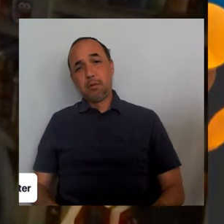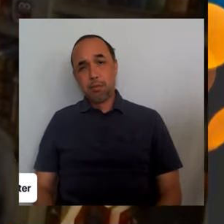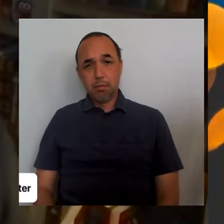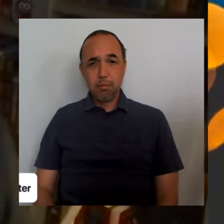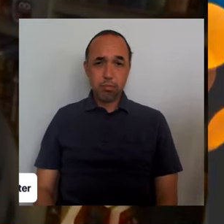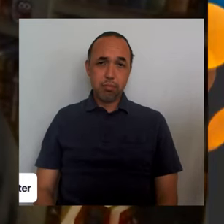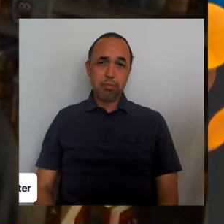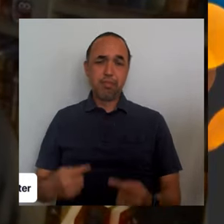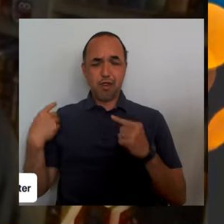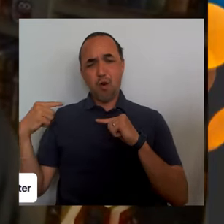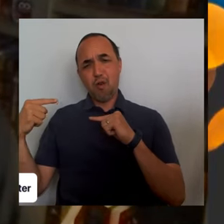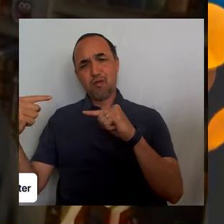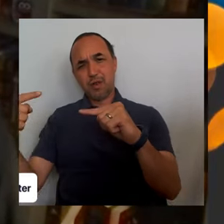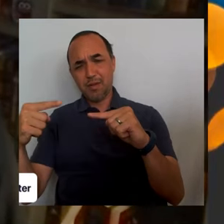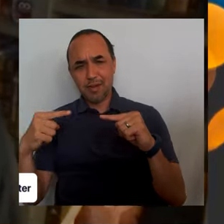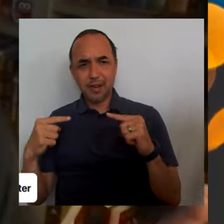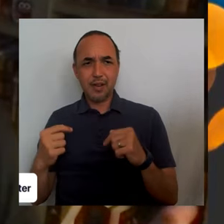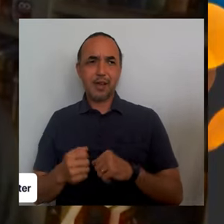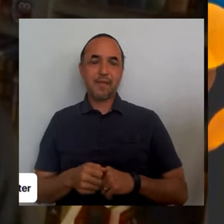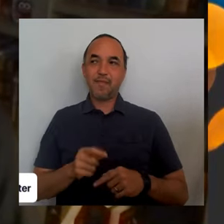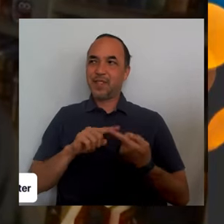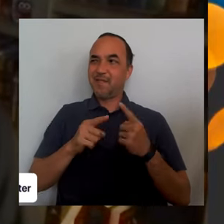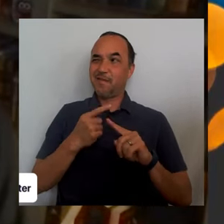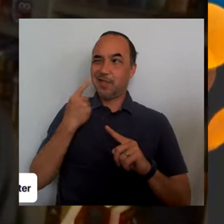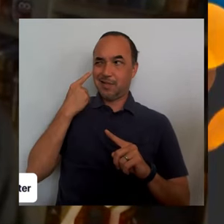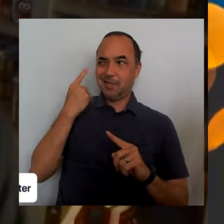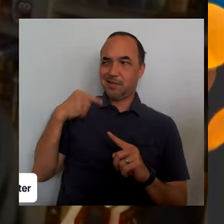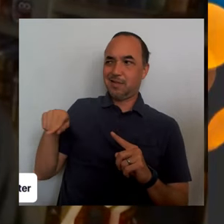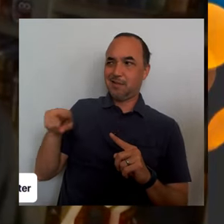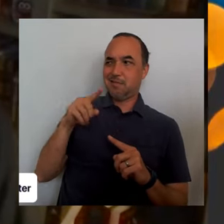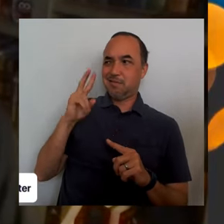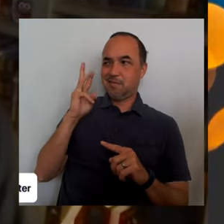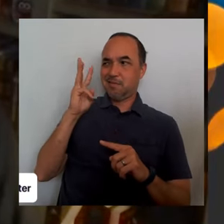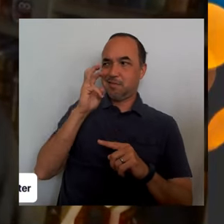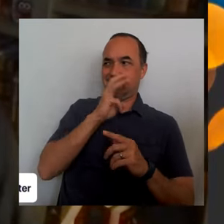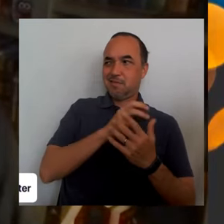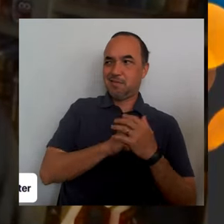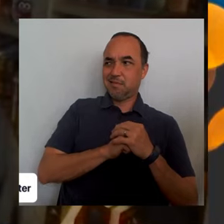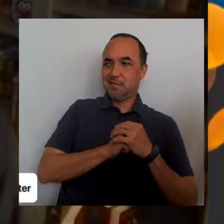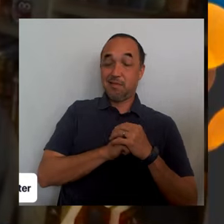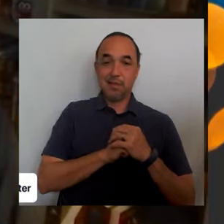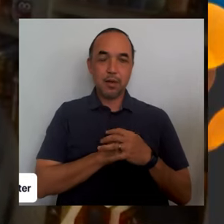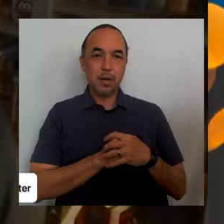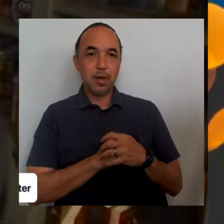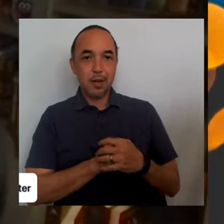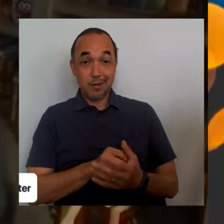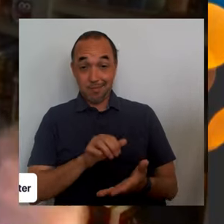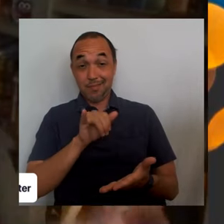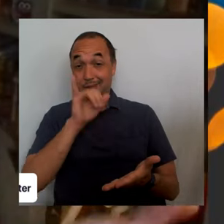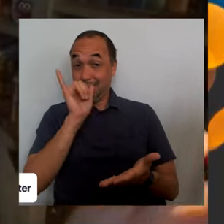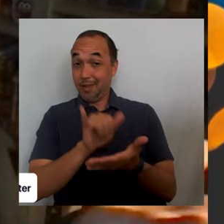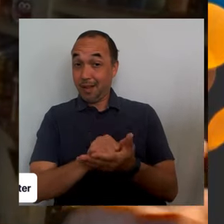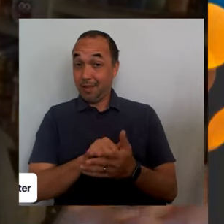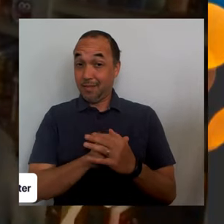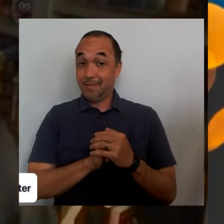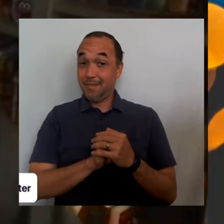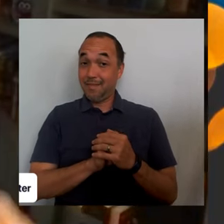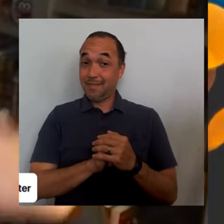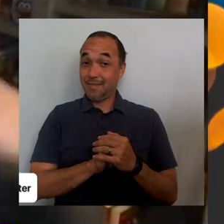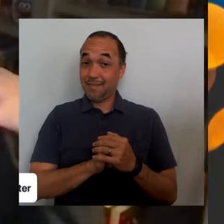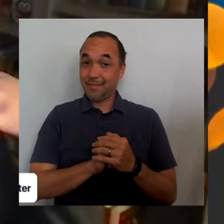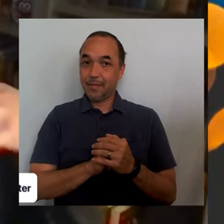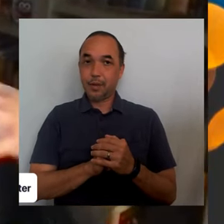They're at odds with each other, their friends think they're weird. And that's more what it's like. Some people, if it's